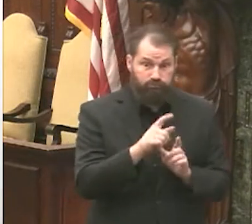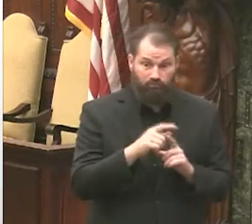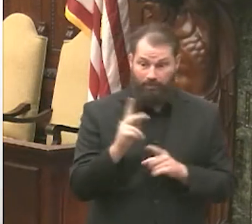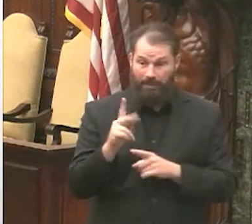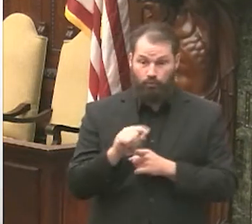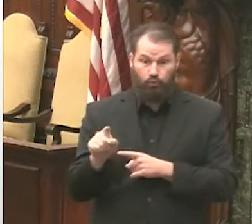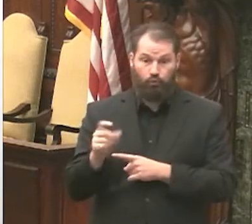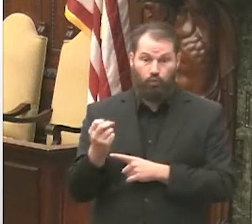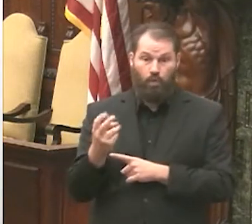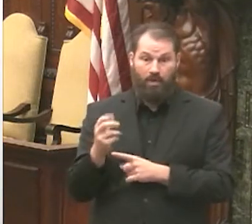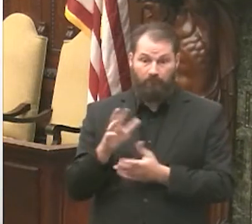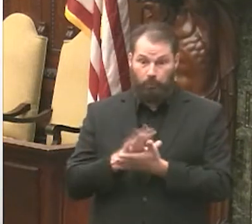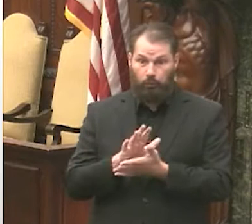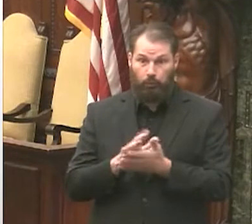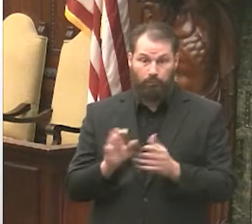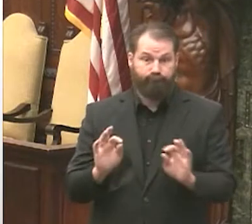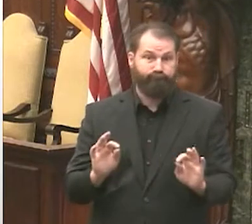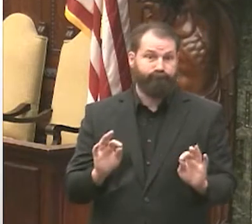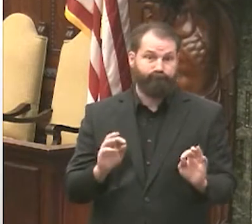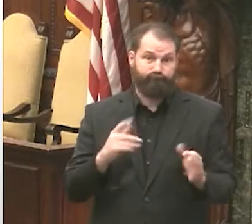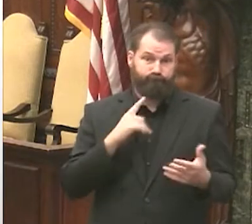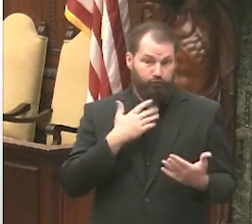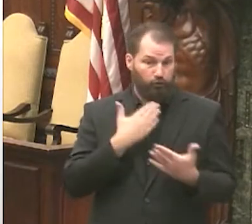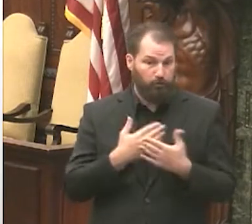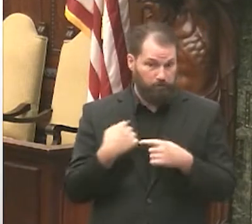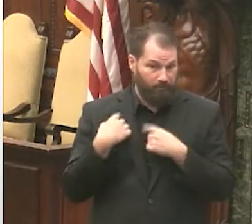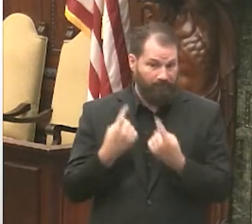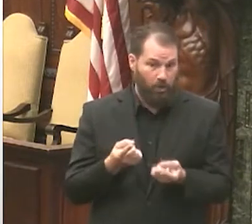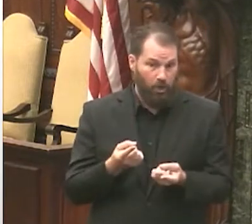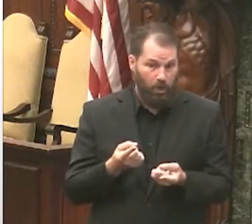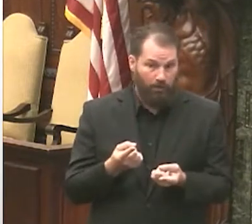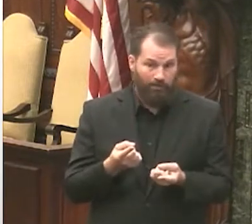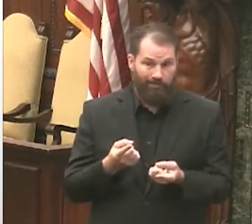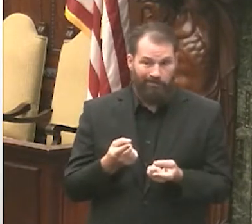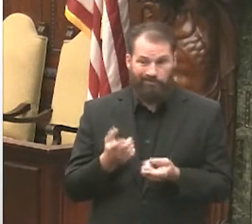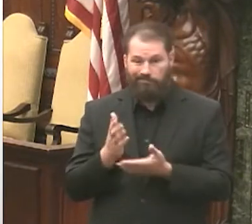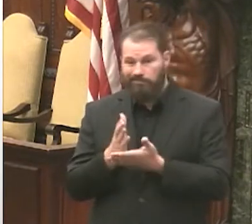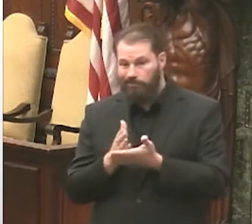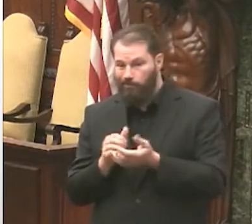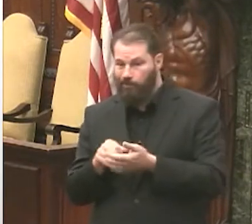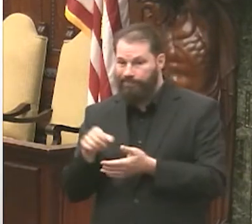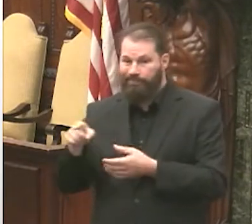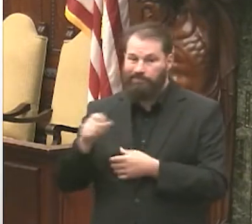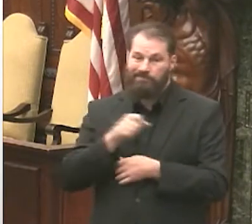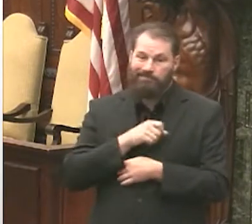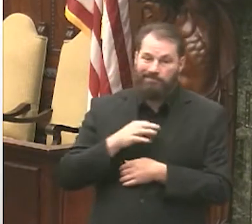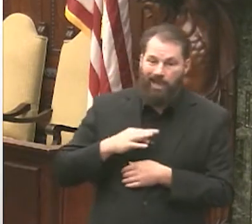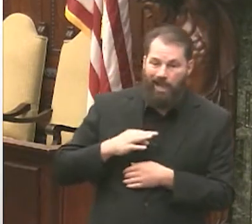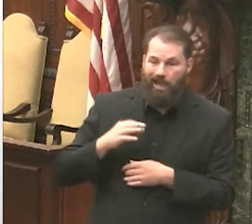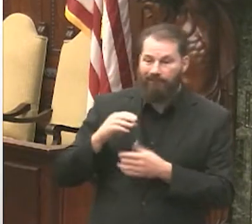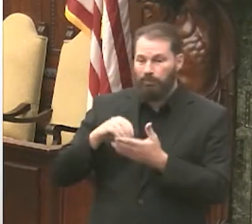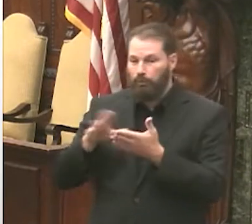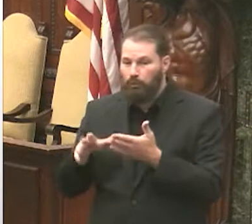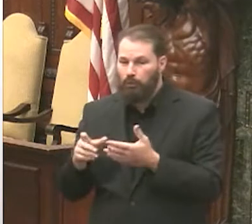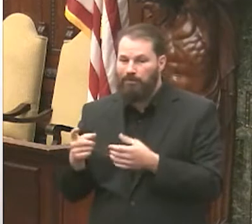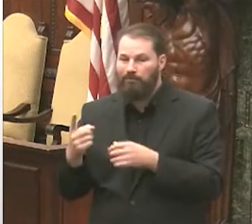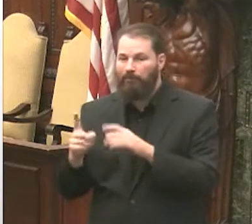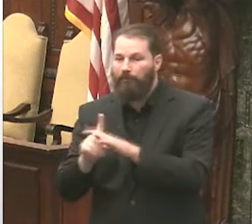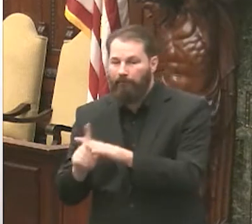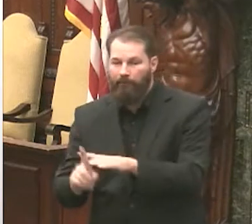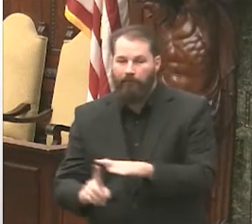are open so far. We have seen isolated cases in staff and in students. We have no evidence yet of spread within schools of the infection.